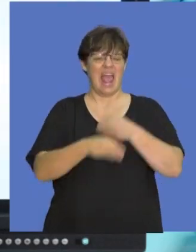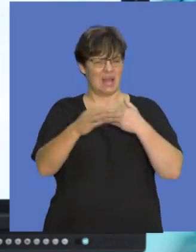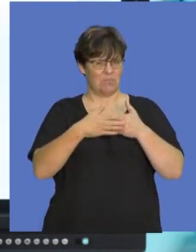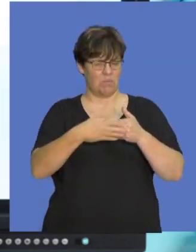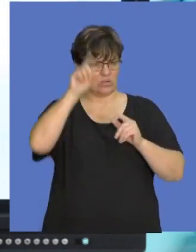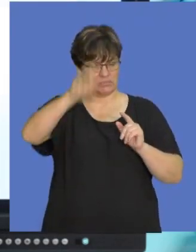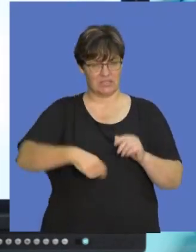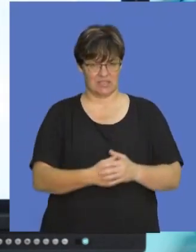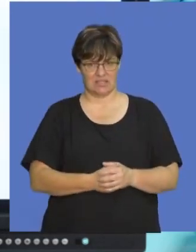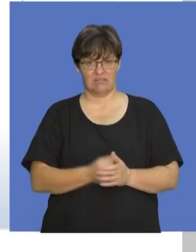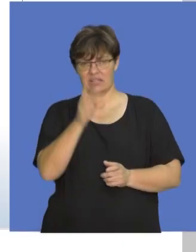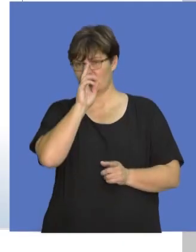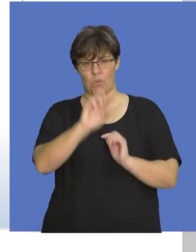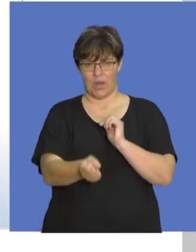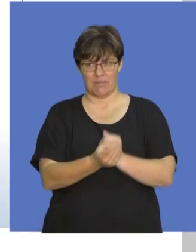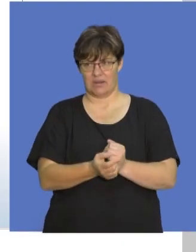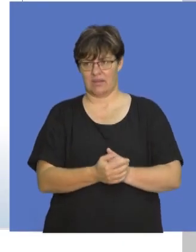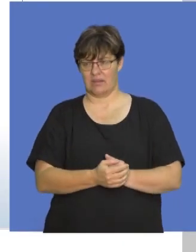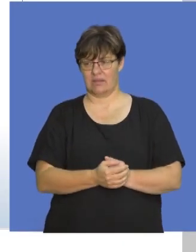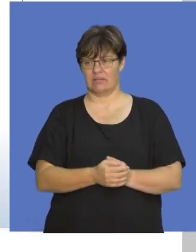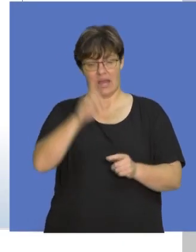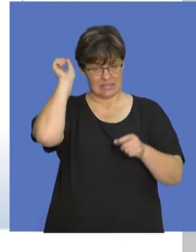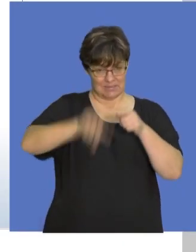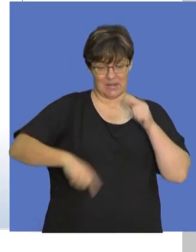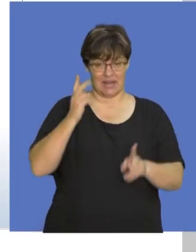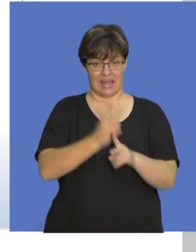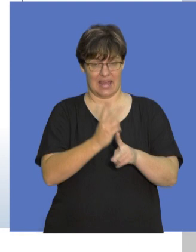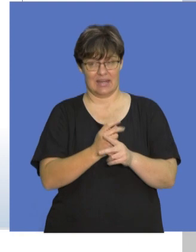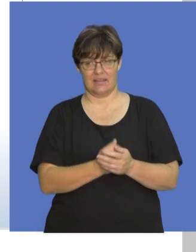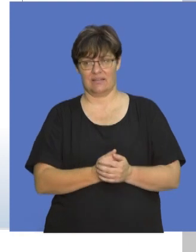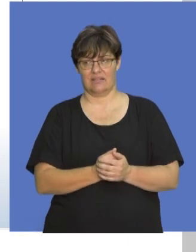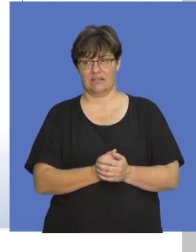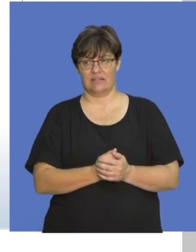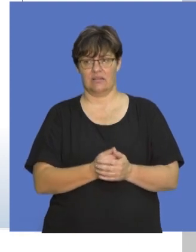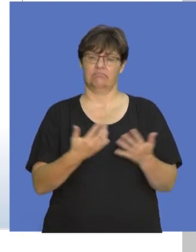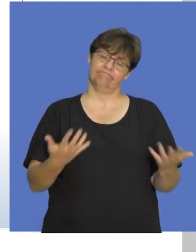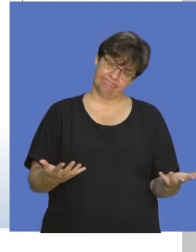Let's add a few more spins, and let's see what happens. So I'm going to spin it again.